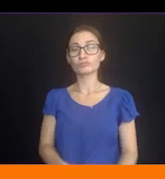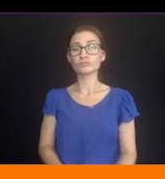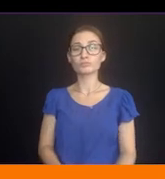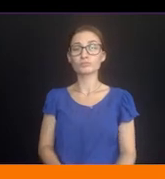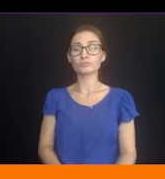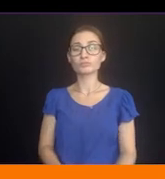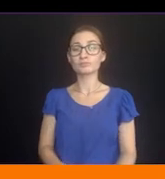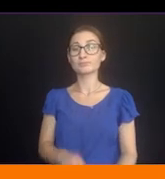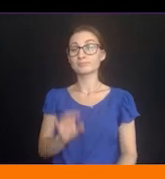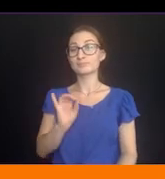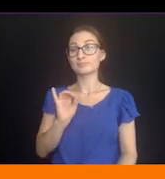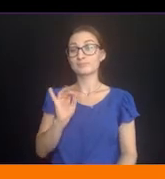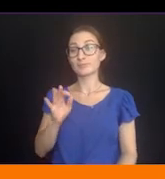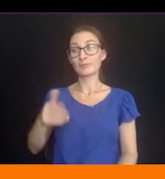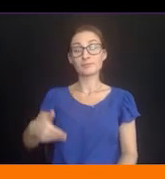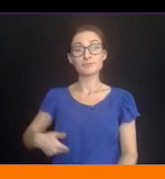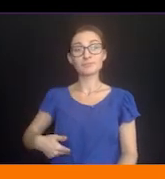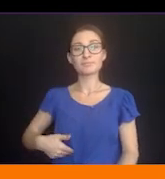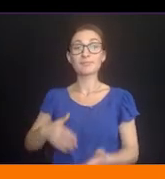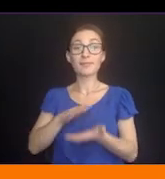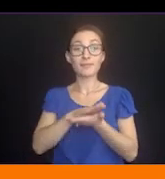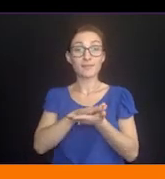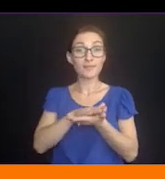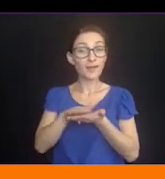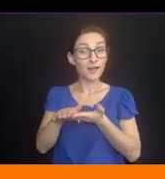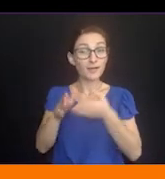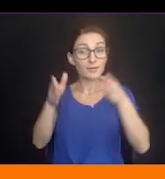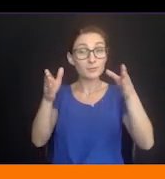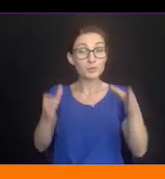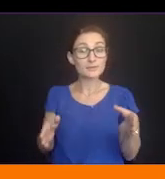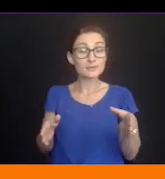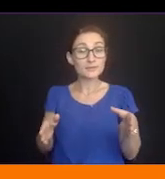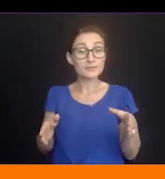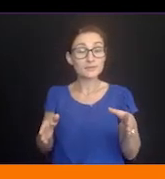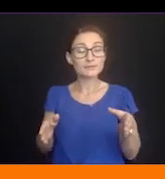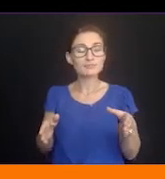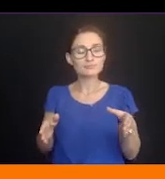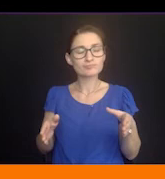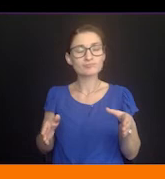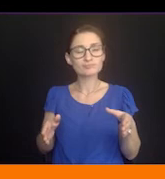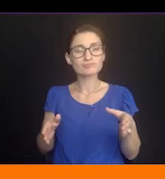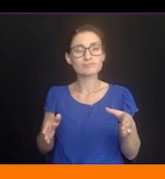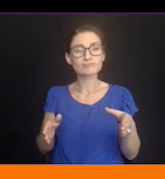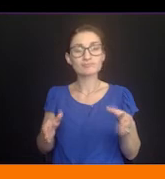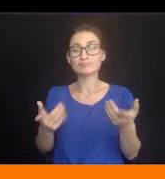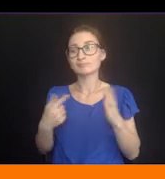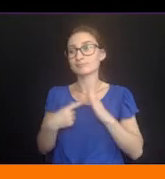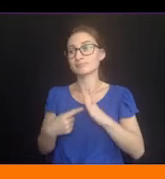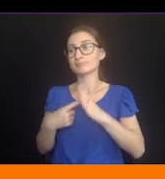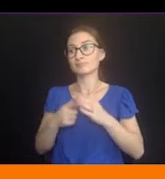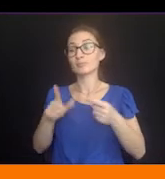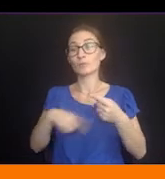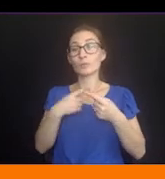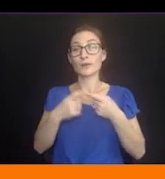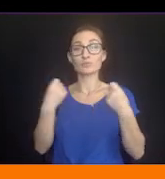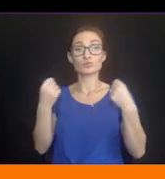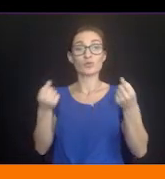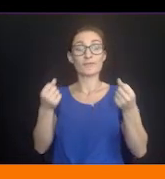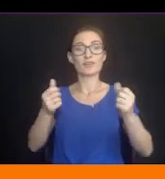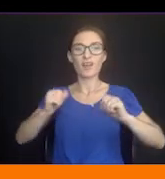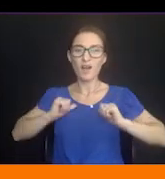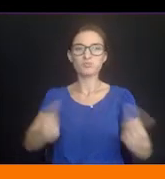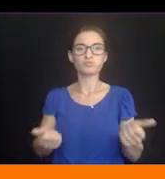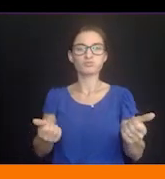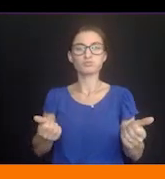of give you sort of guardrails. So if you have the morality to be a kind person, then